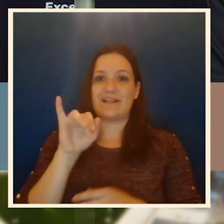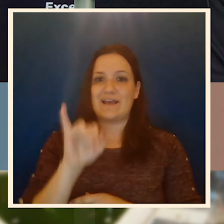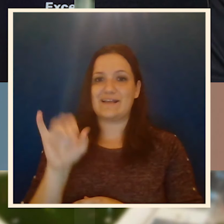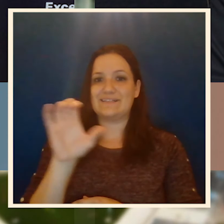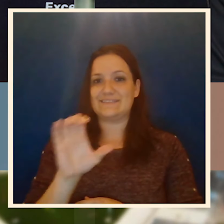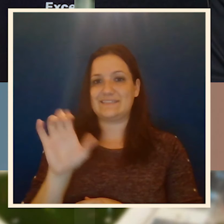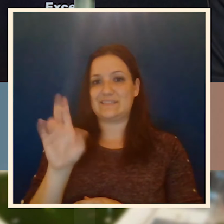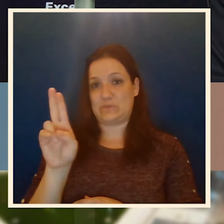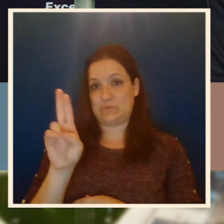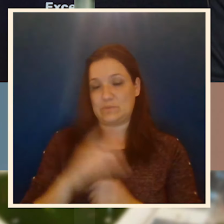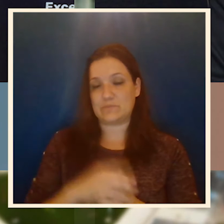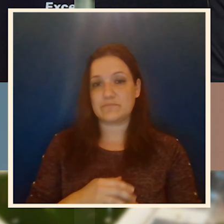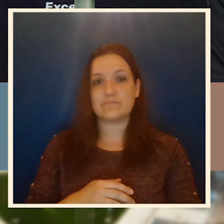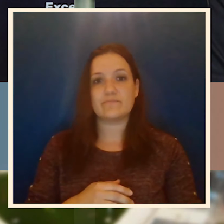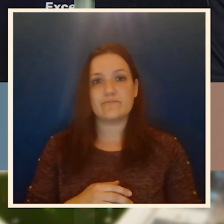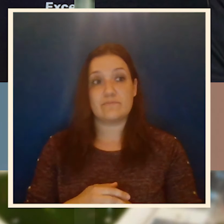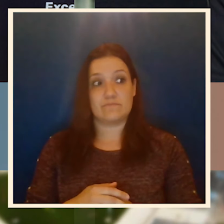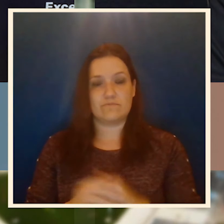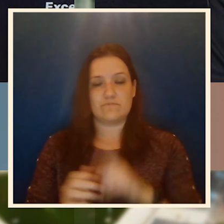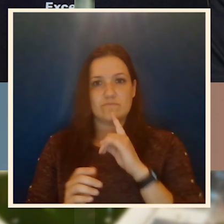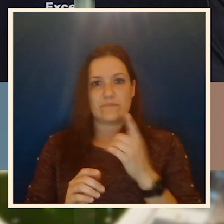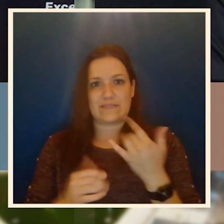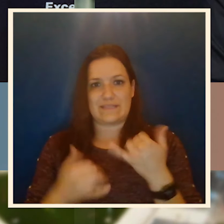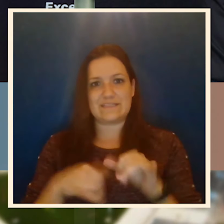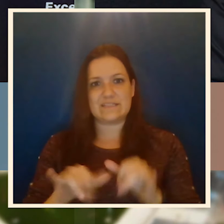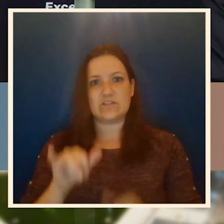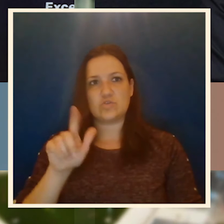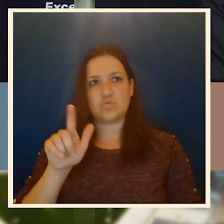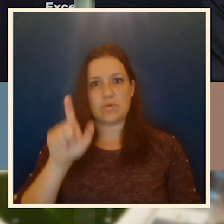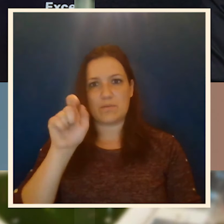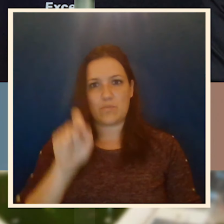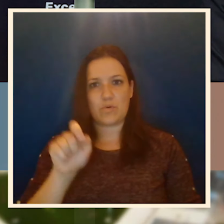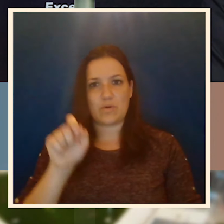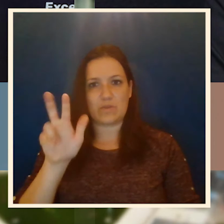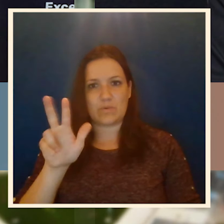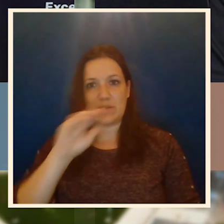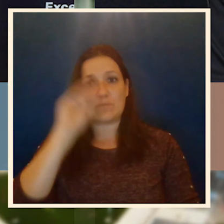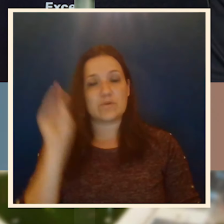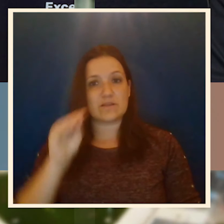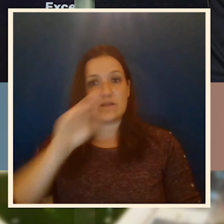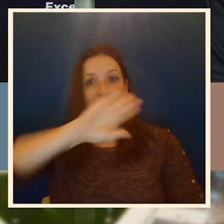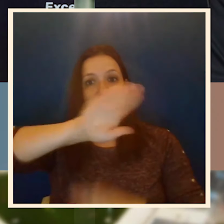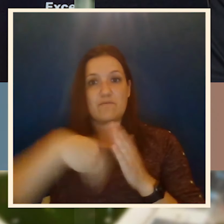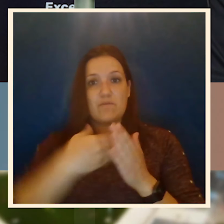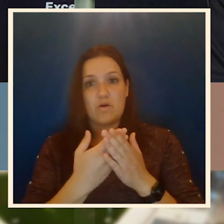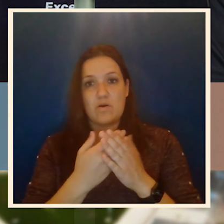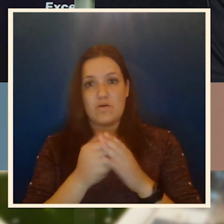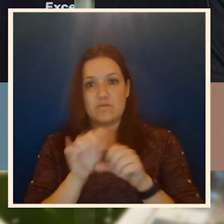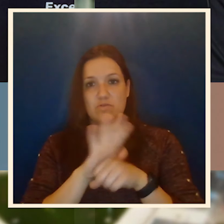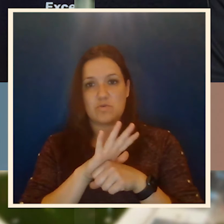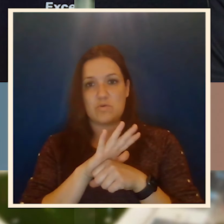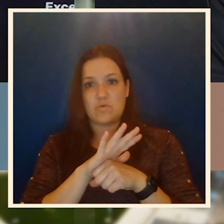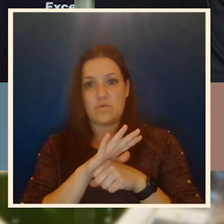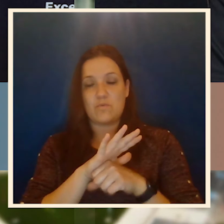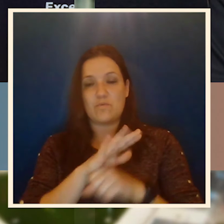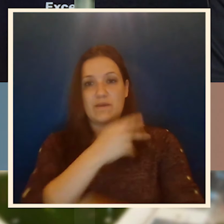Only 263 Californians that are actually in the ICU. So it's still interesting, it's